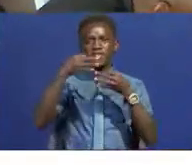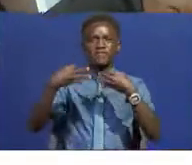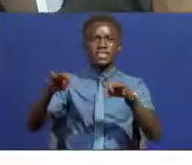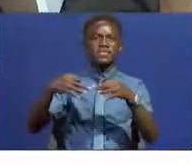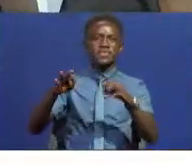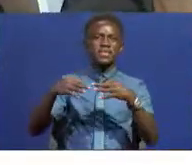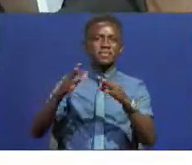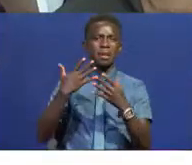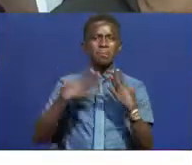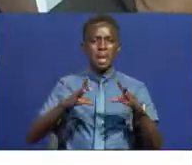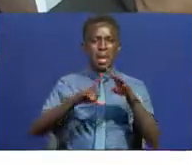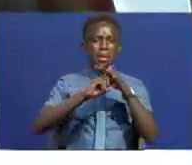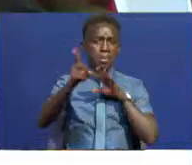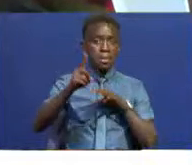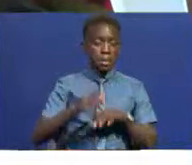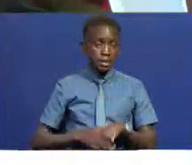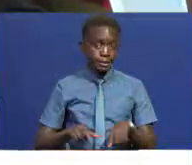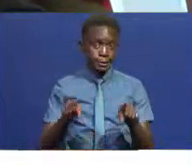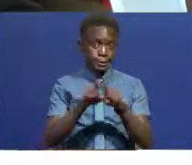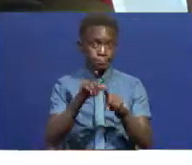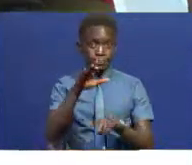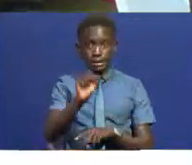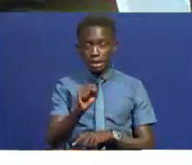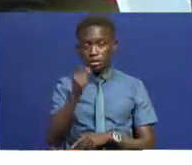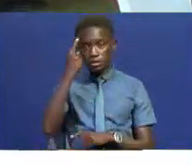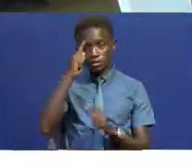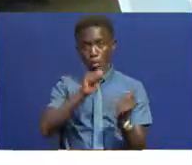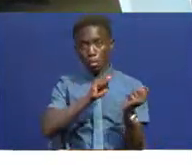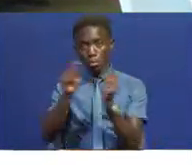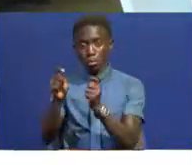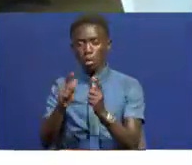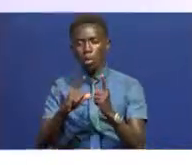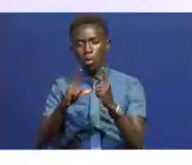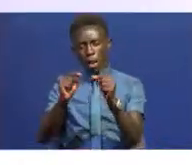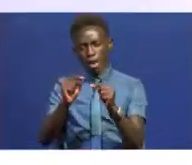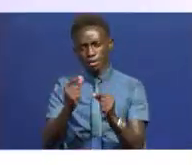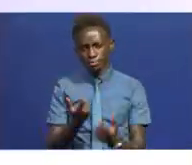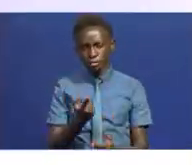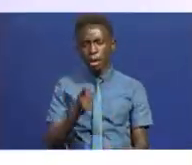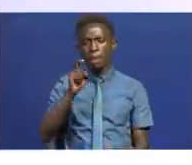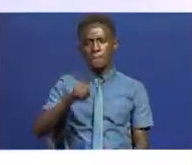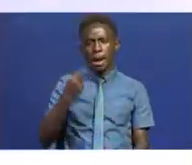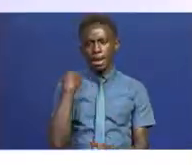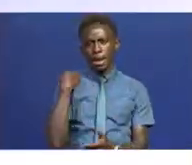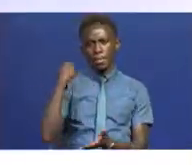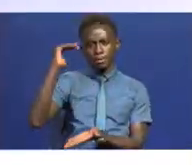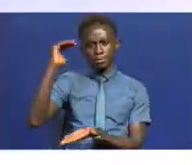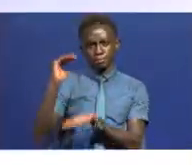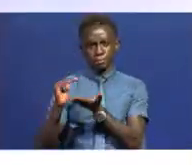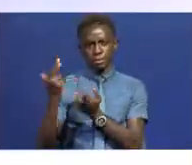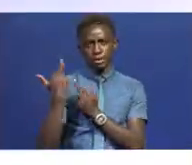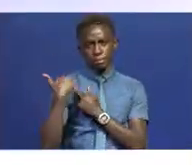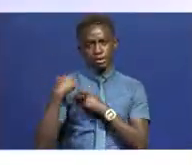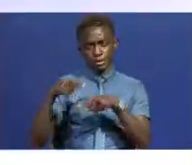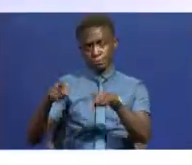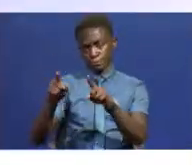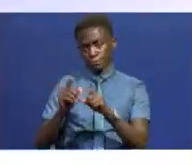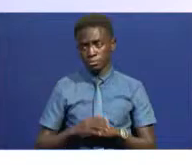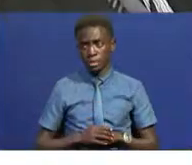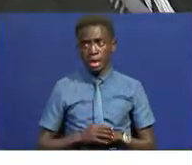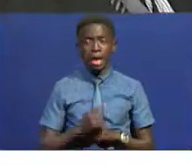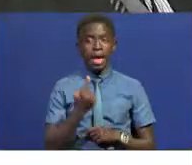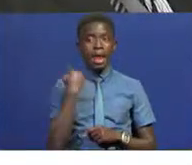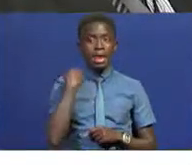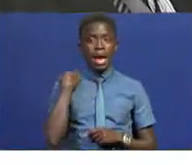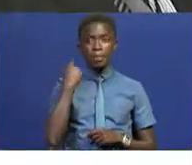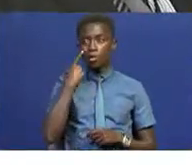Murkomen was also asked to ensure a drastic reduction in road fatalities. The numbers have not been coming down. The numbers have